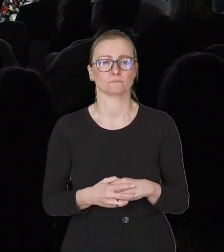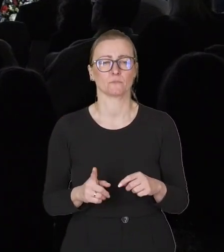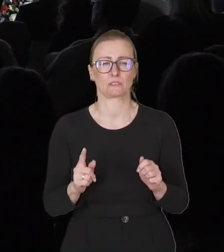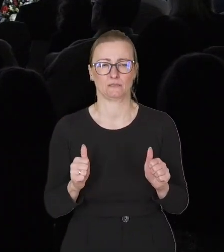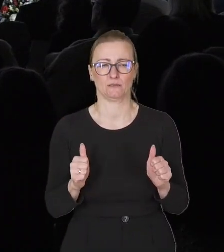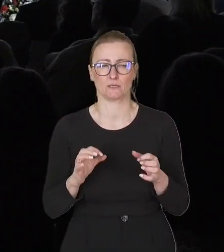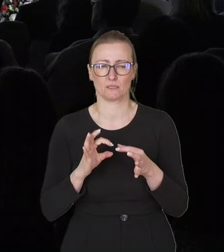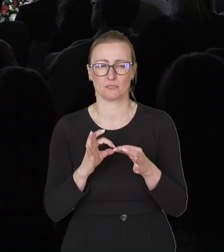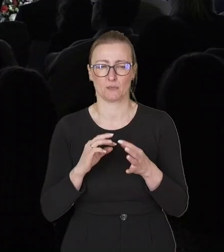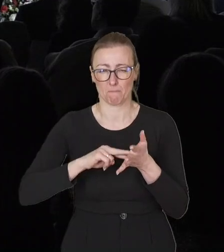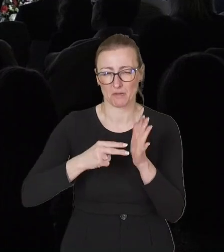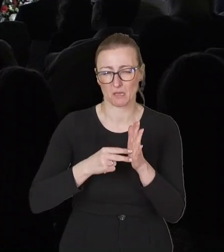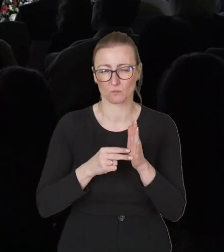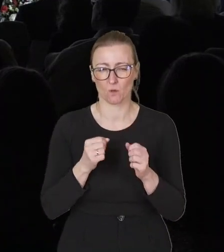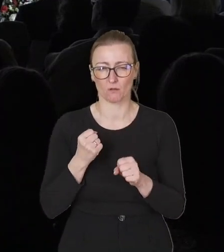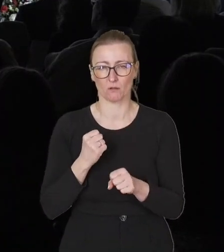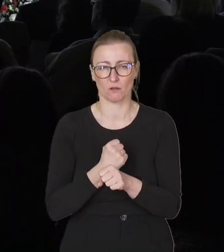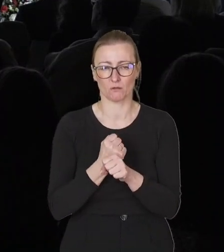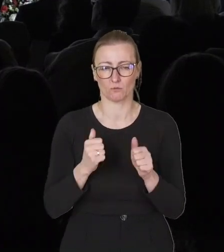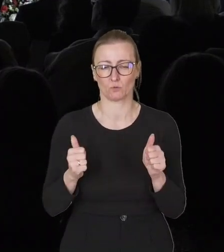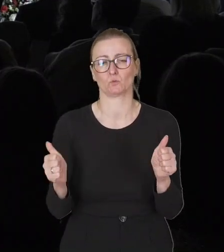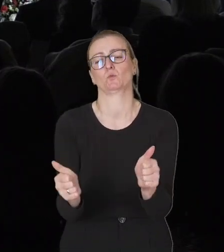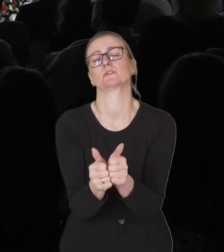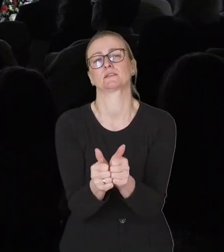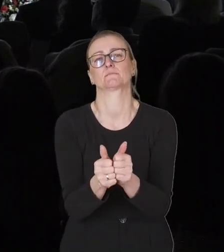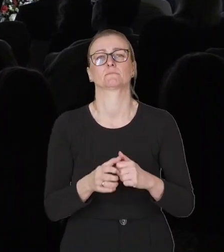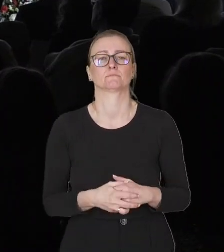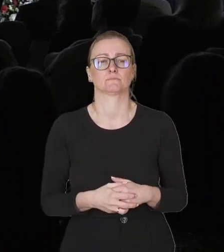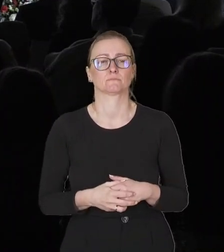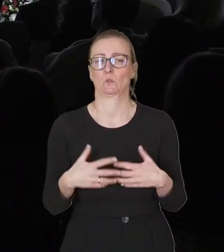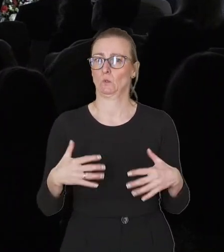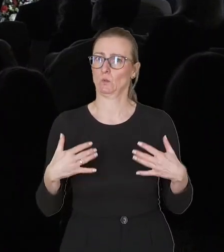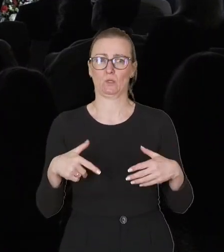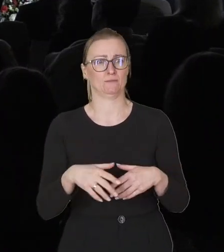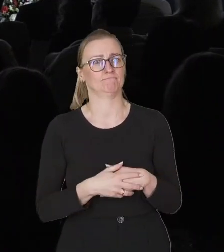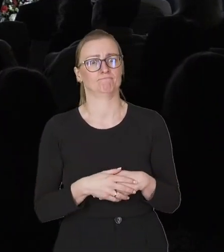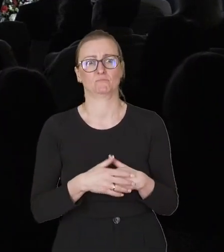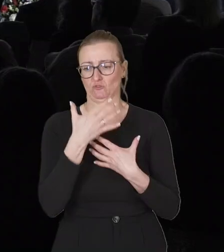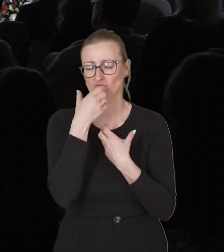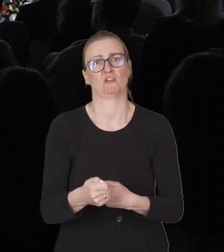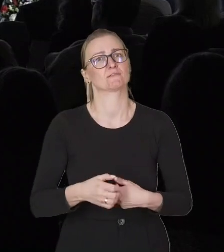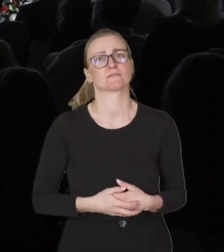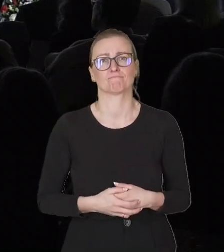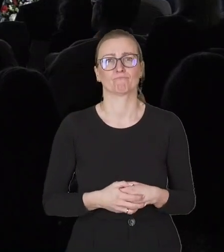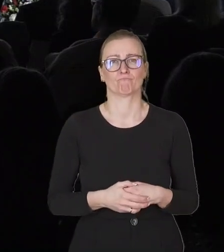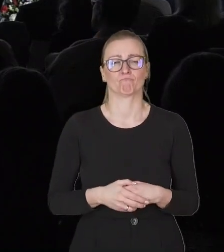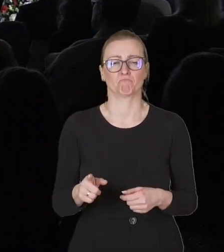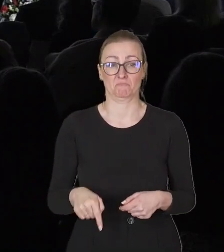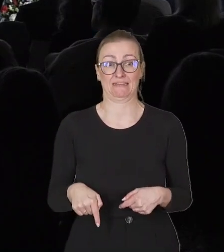That was an interesting story then when we were developing the concept for the conference and for this particular panel